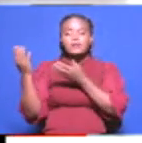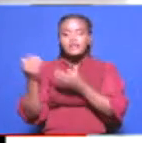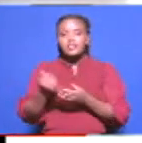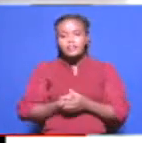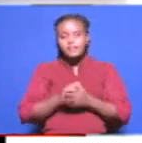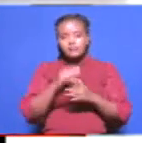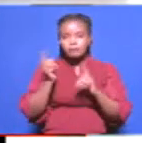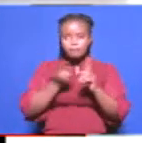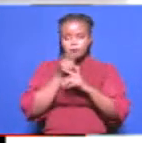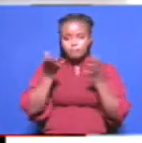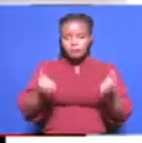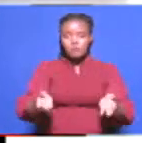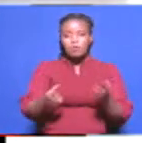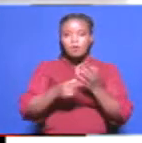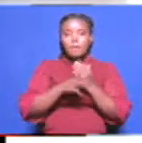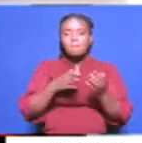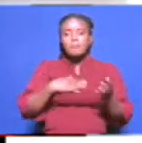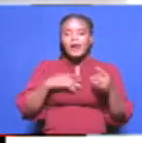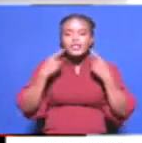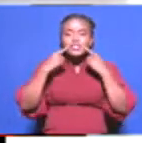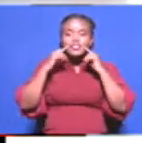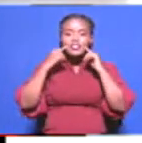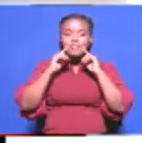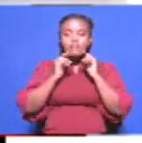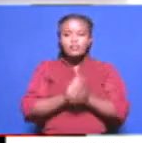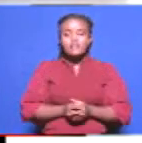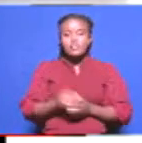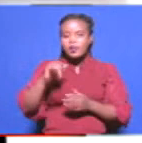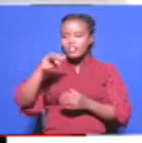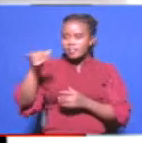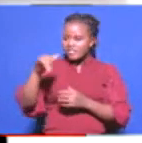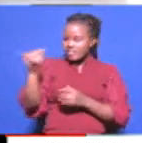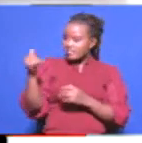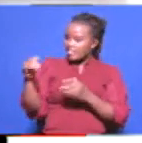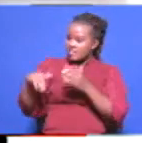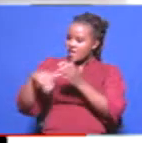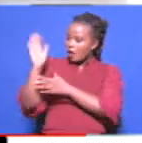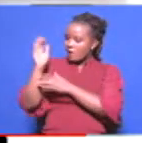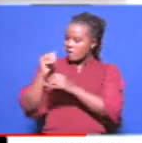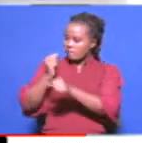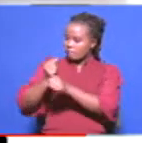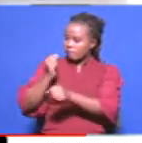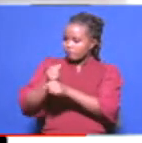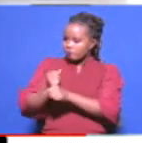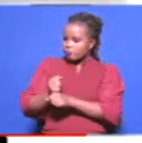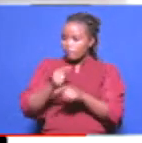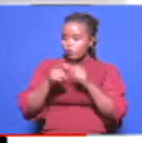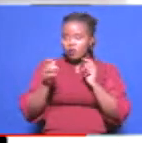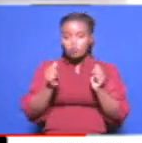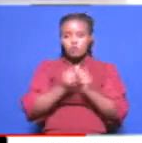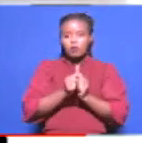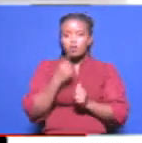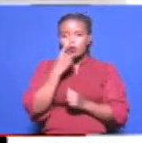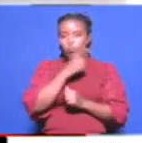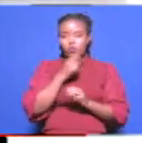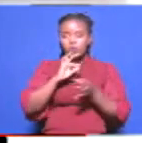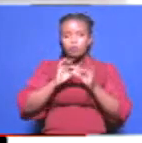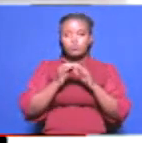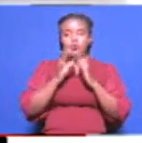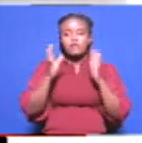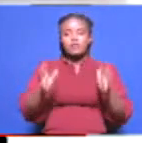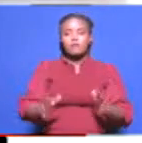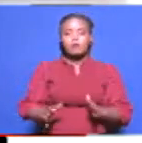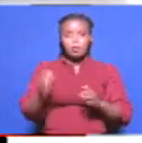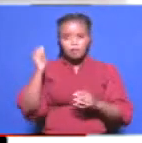right now. My name is Safina Cheng Omar. John Jacob Kiria is away on assignment, but I'll be doing this together with our sign language interpreter,